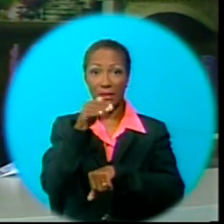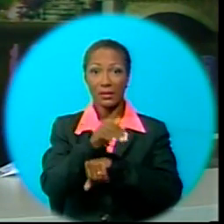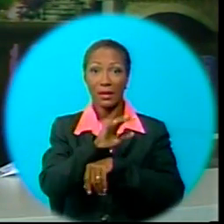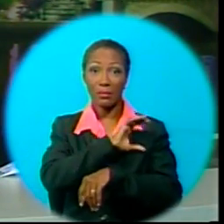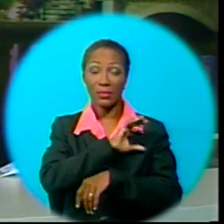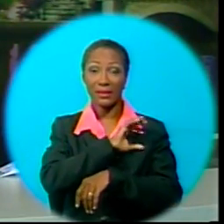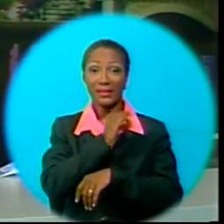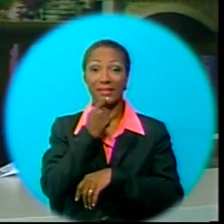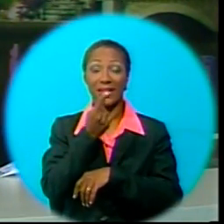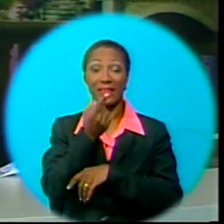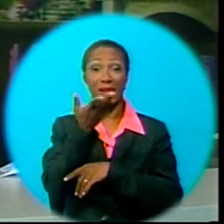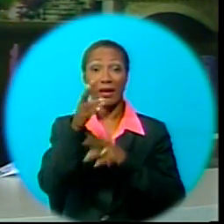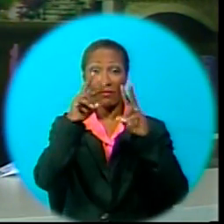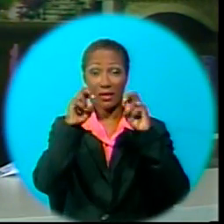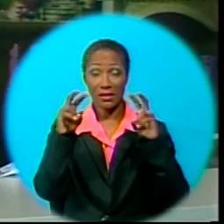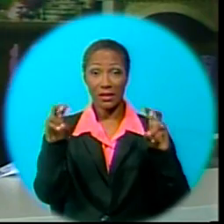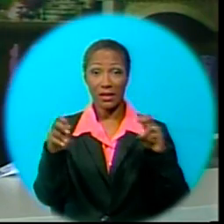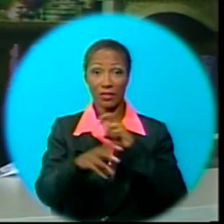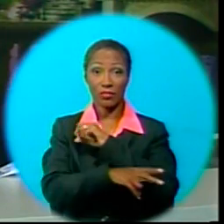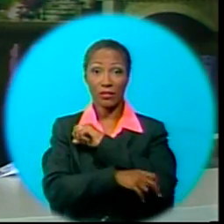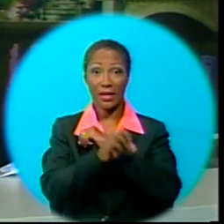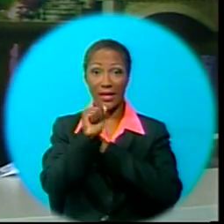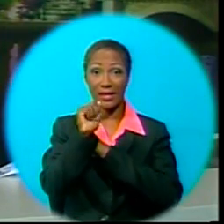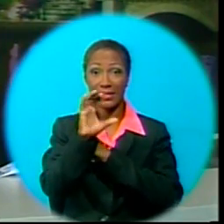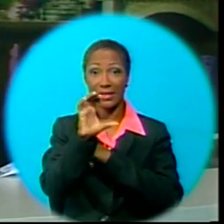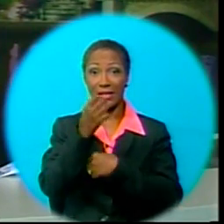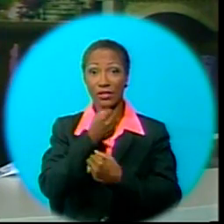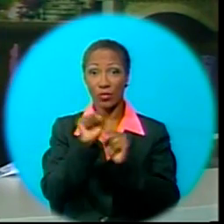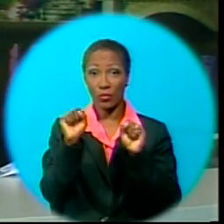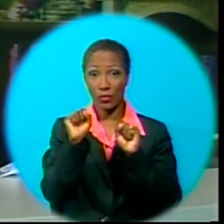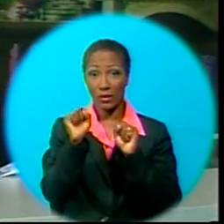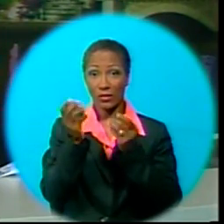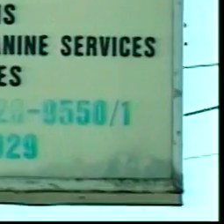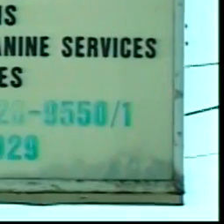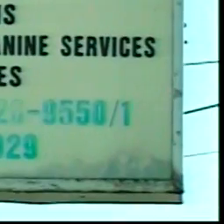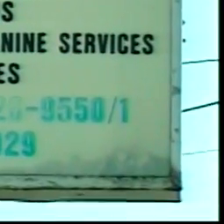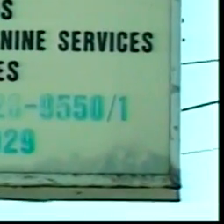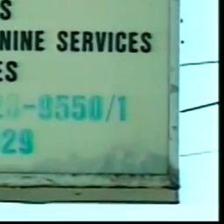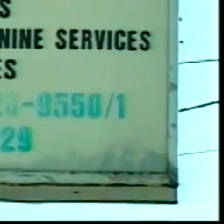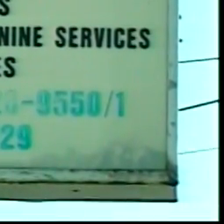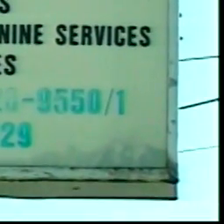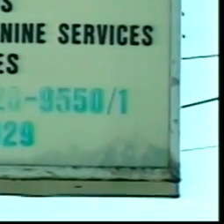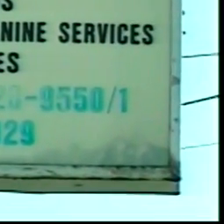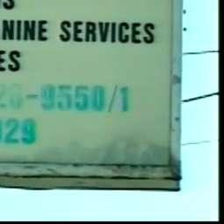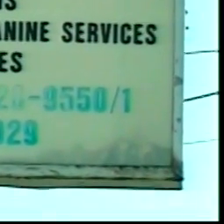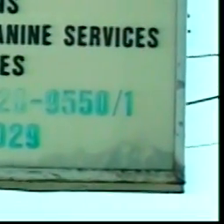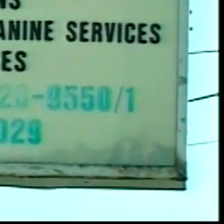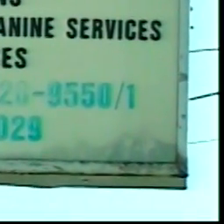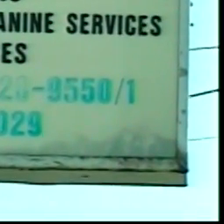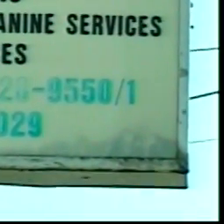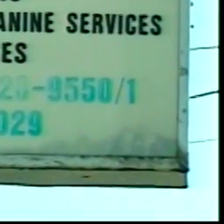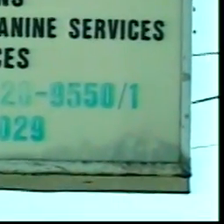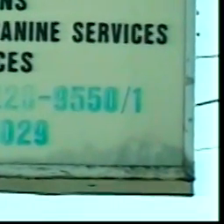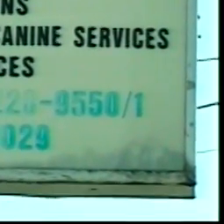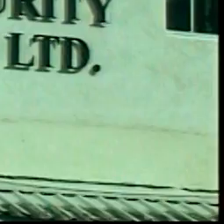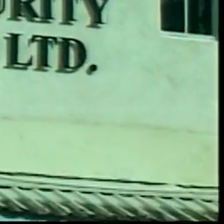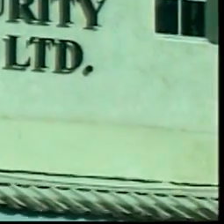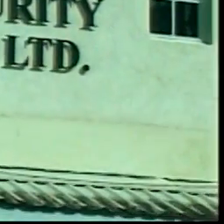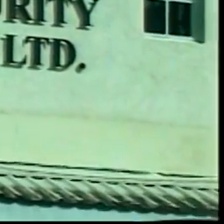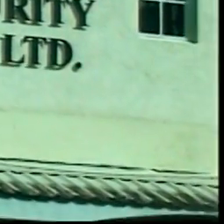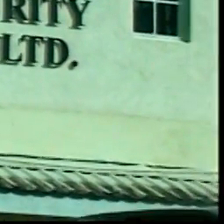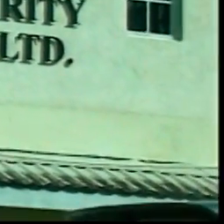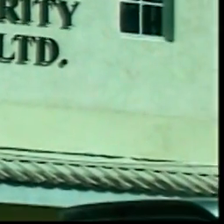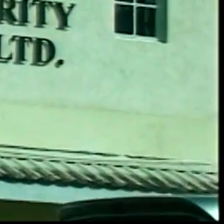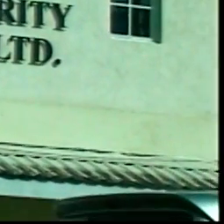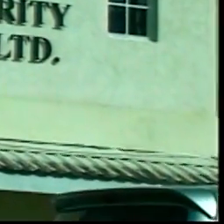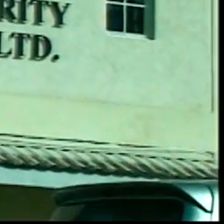have confirmed that they are investigating a robbery at ANC Security Services Limited on Barbary Hill in St. Michael. Lawmen say the incident occurred